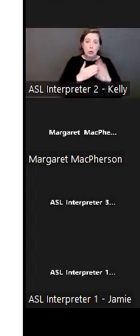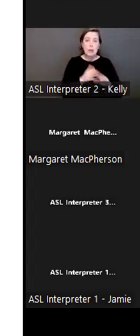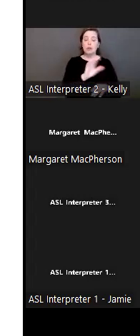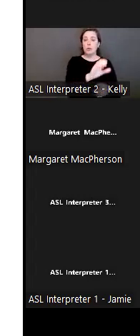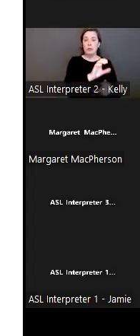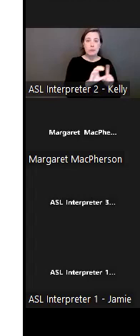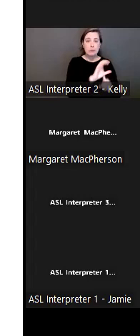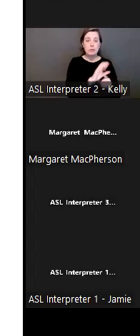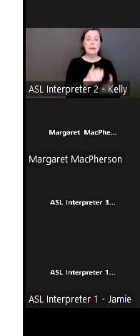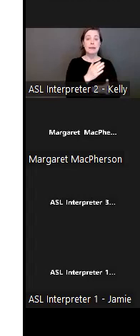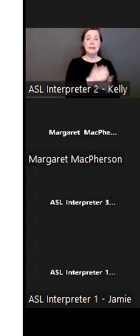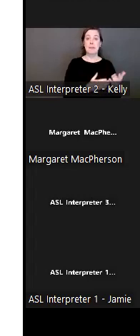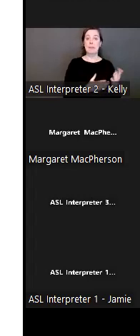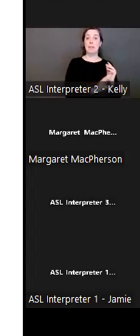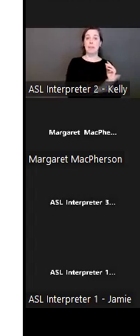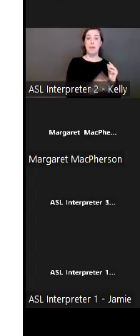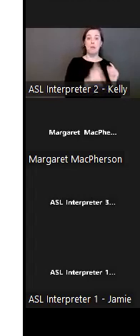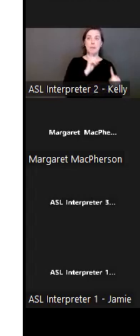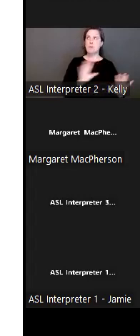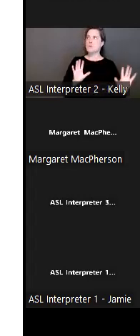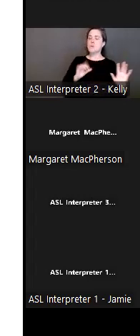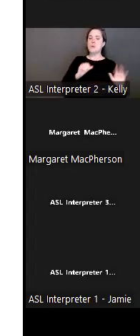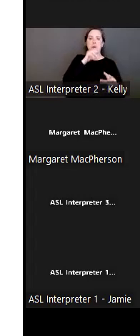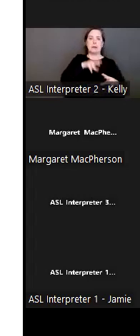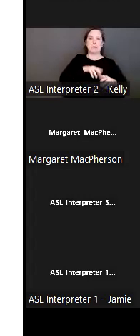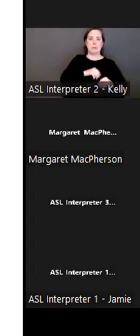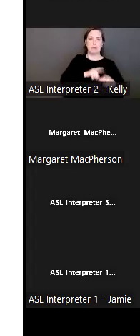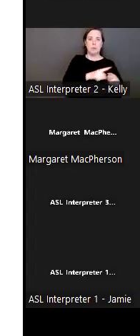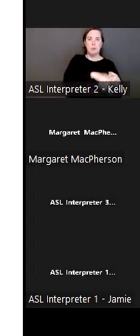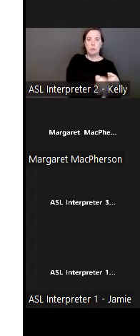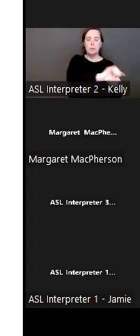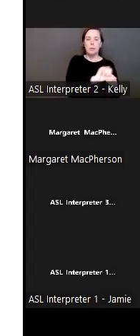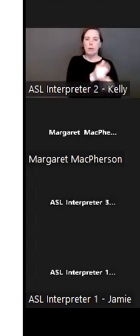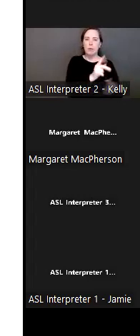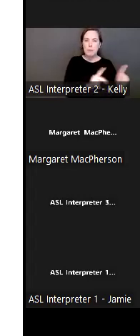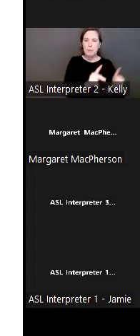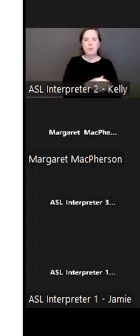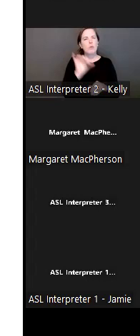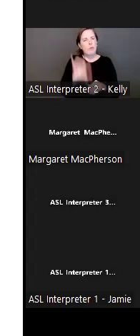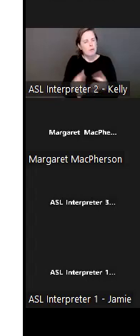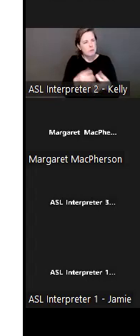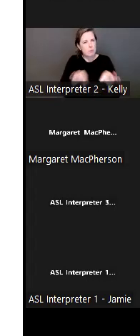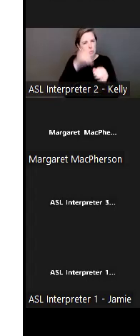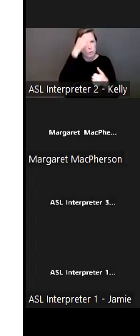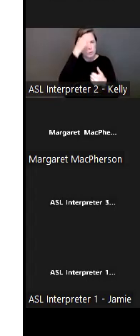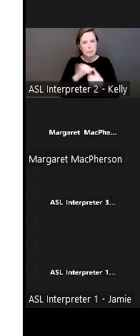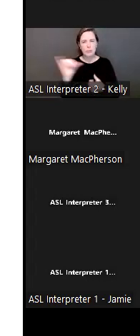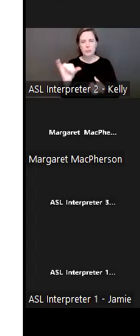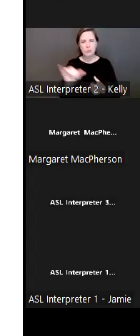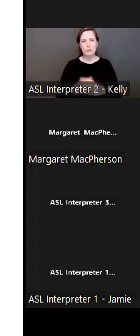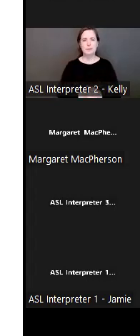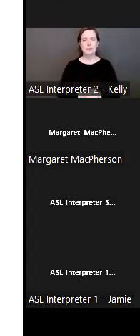acceptable. So that it's important to also to keep that lens about where we come from and what we bring. Trauma